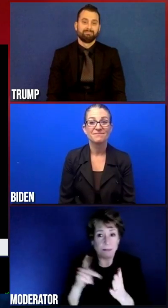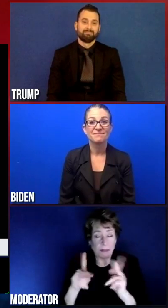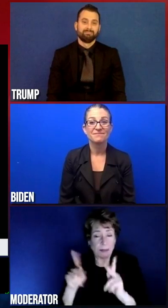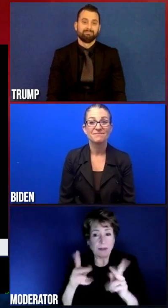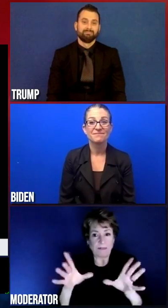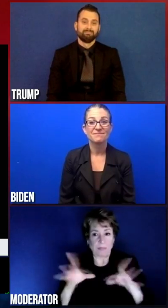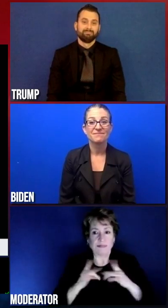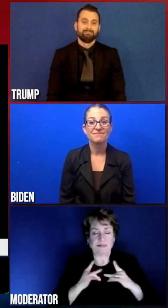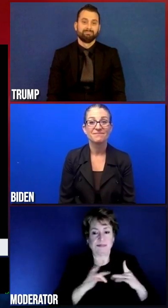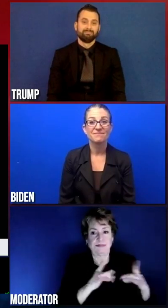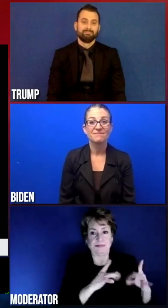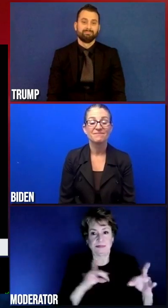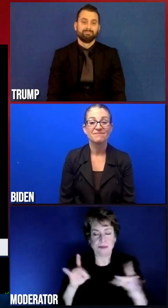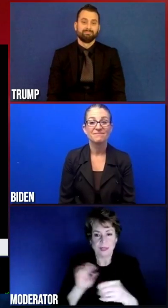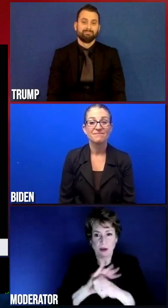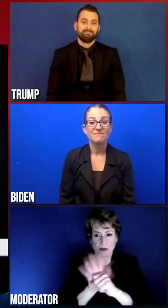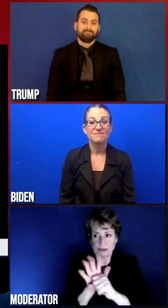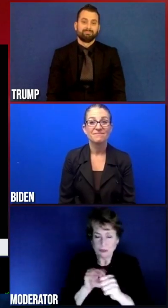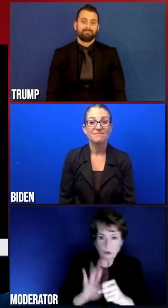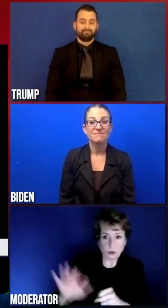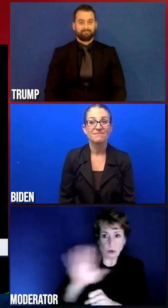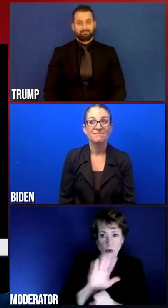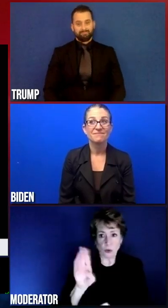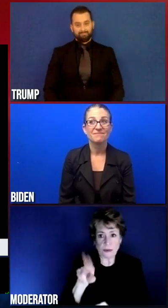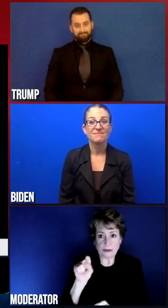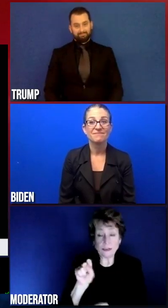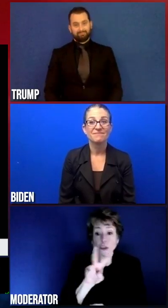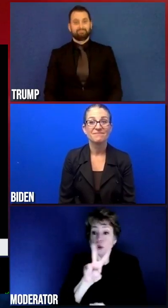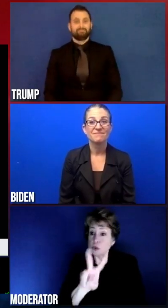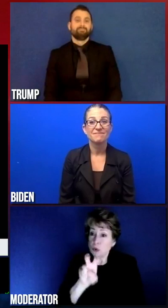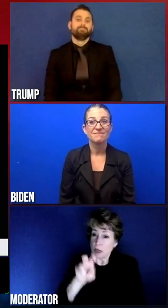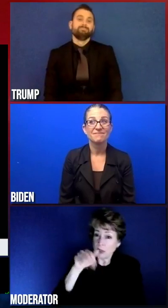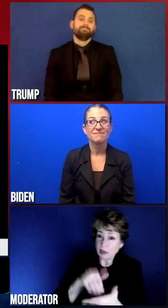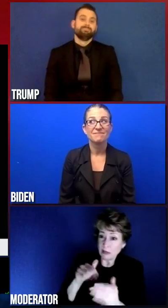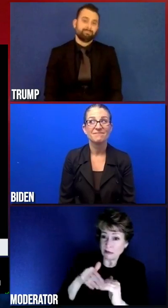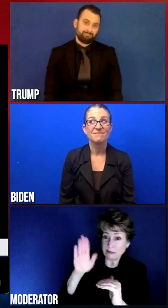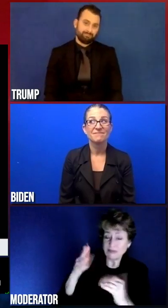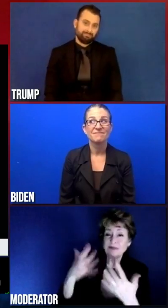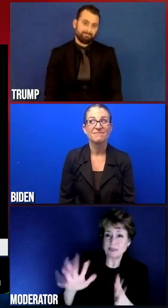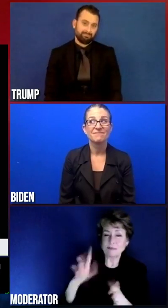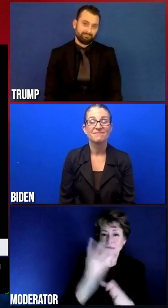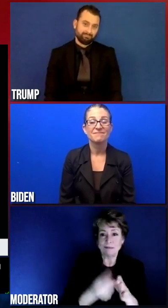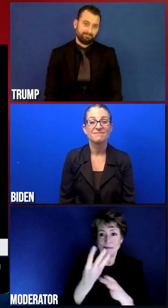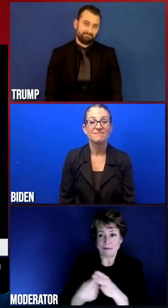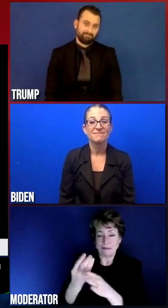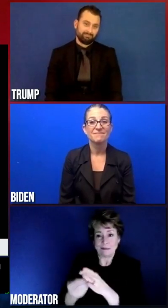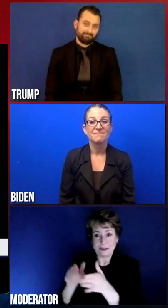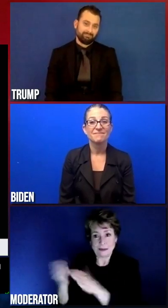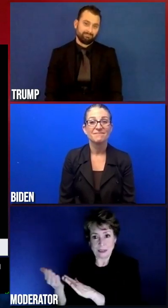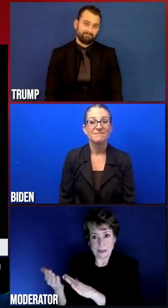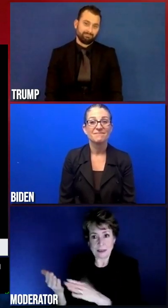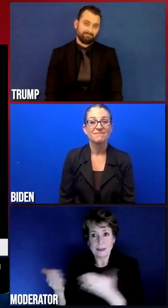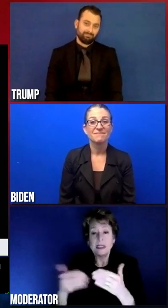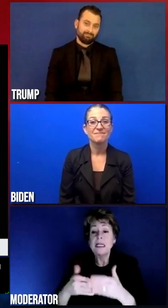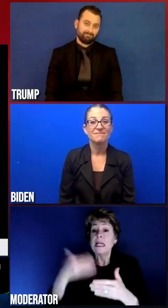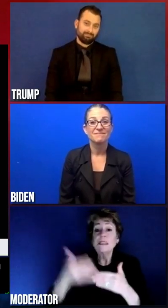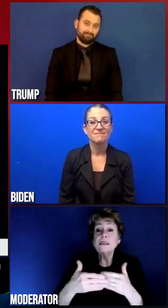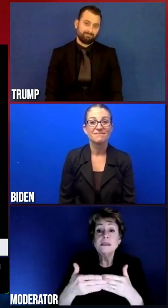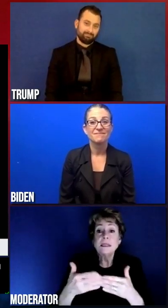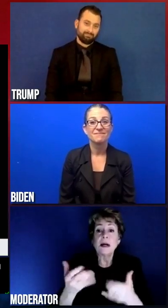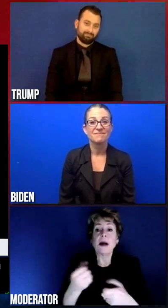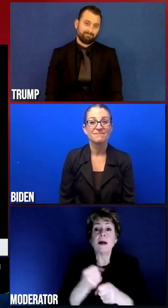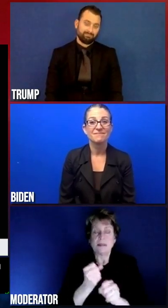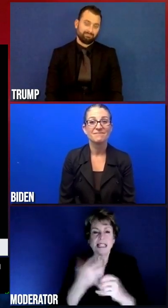200,000 people have died. Even after we produce a vaccine, experts say that it could be months or